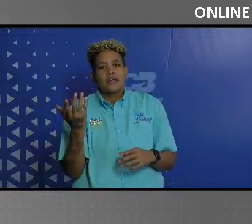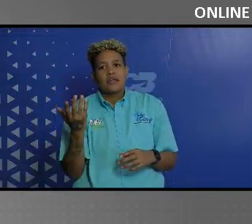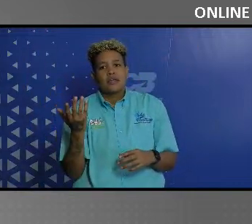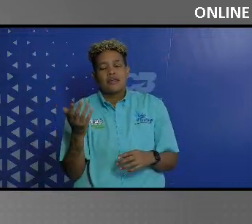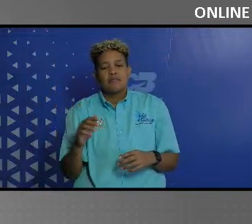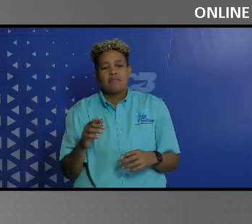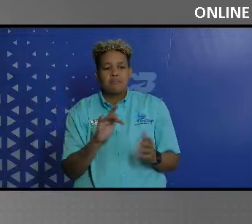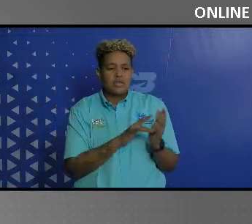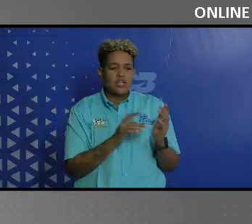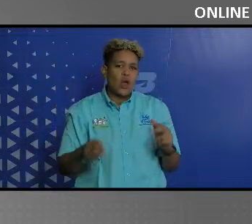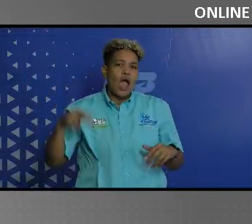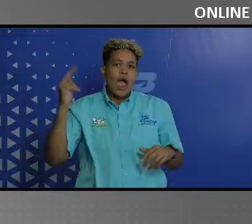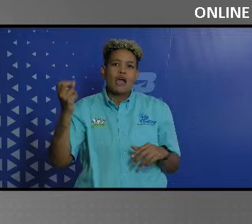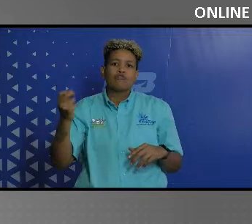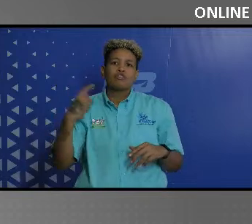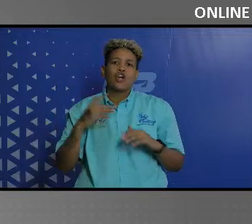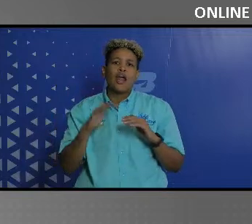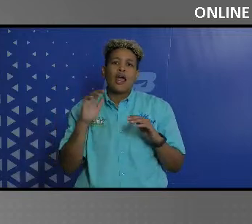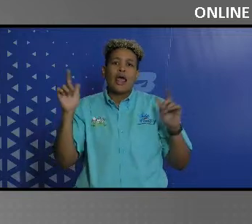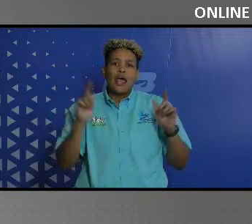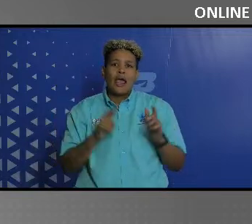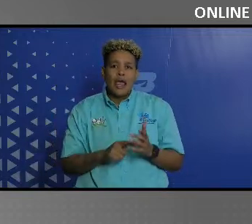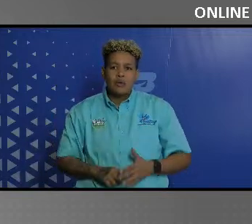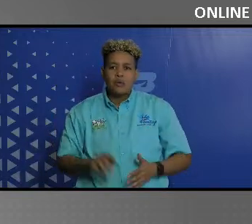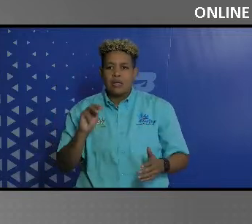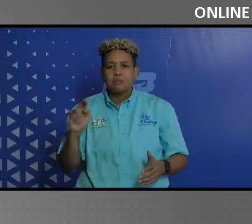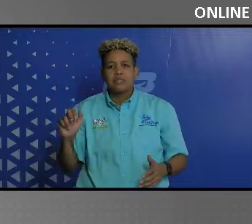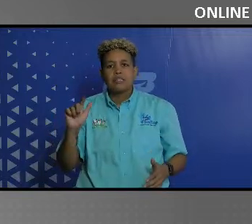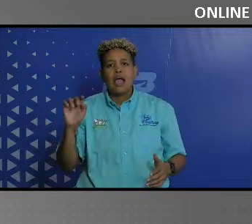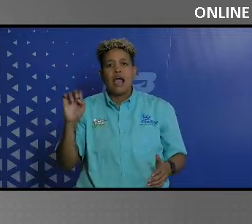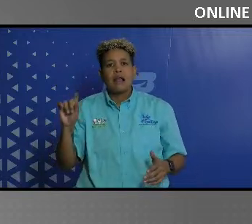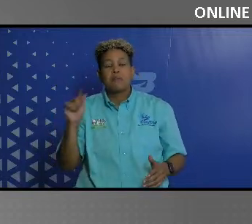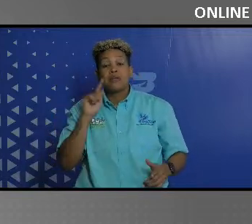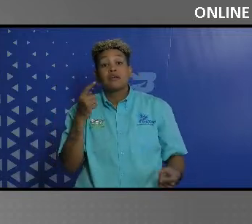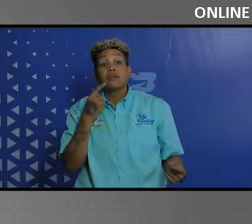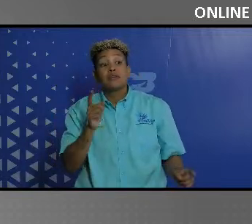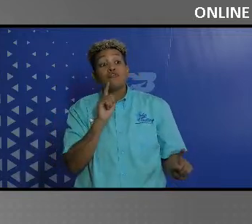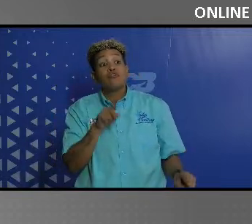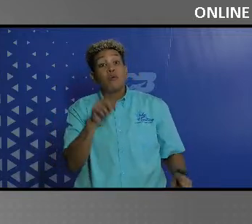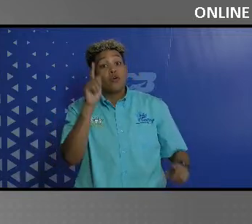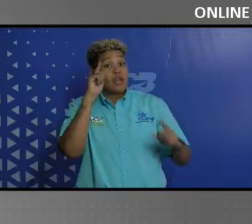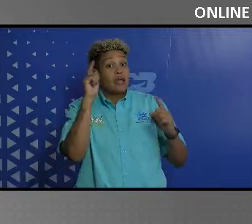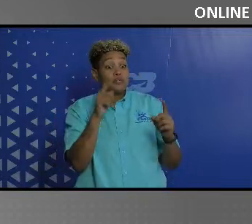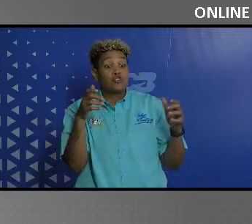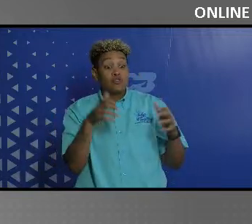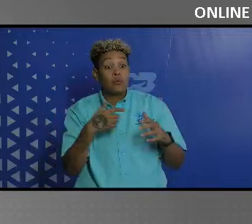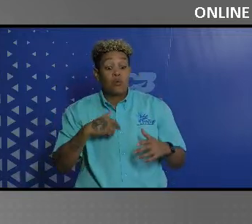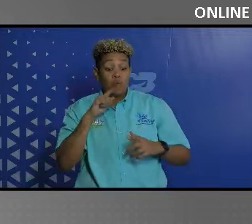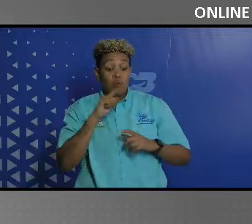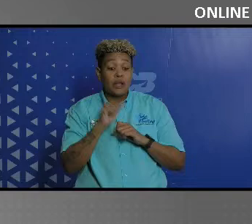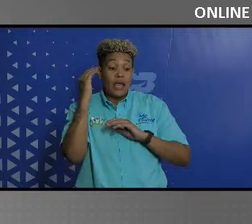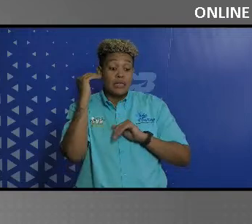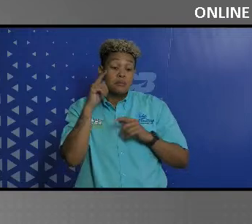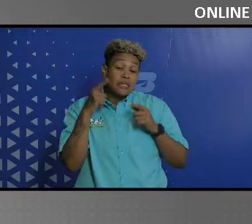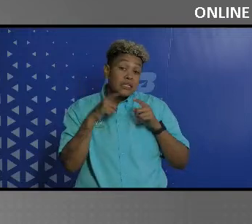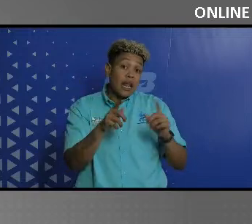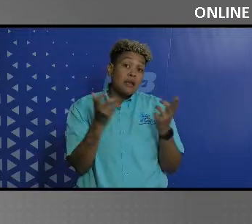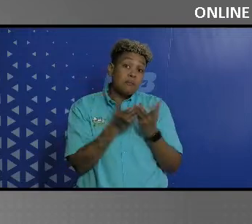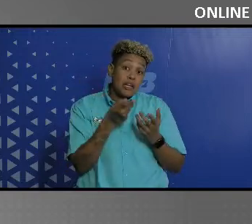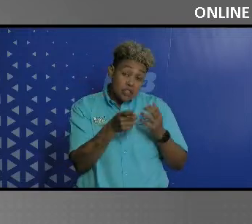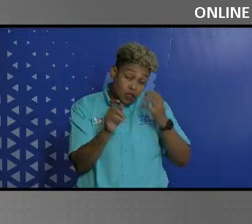teen return on equity, as Mr. Almeida has reported, is the ambition of the group, and we would expect to align to that